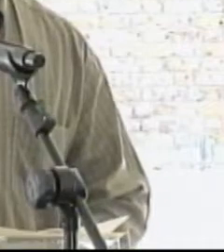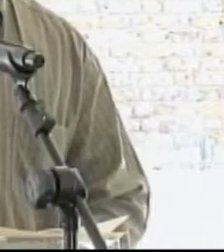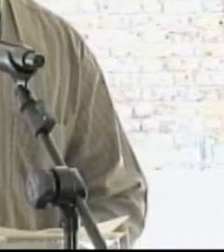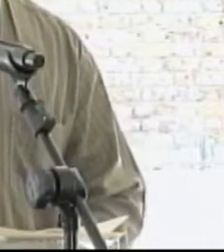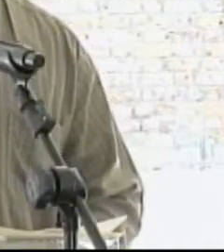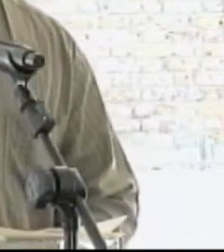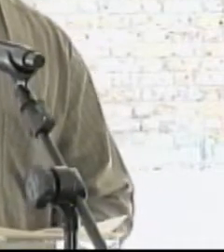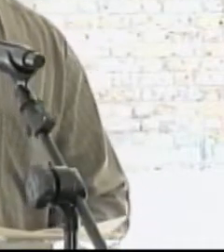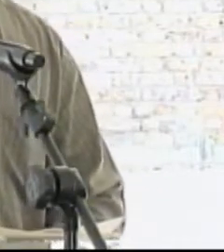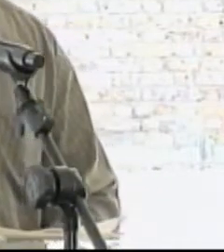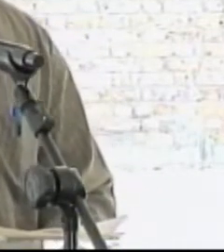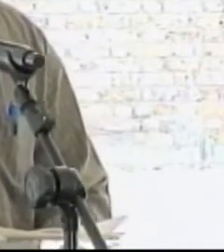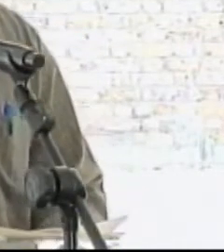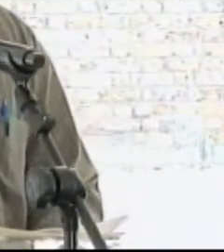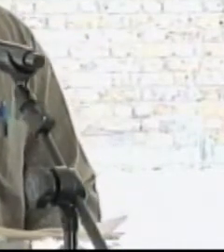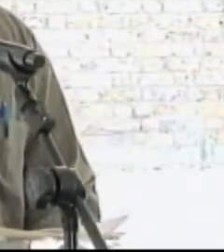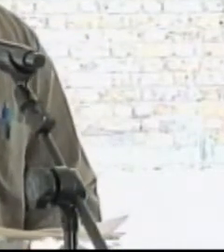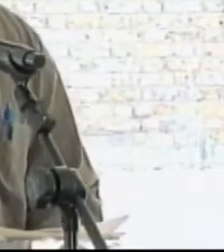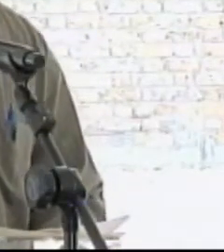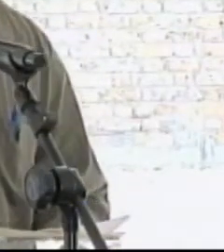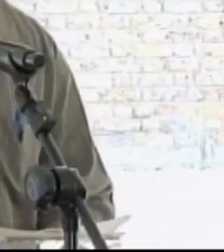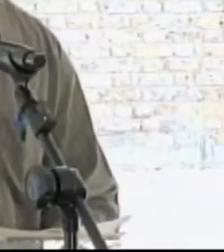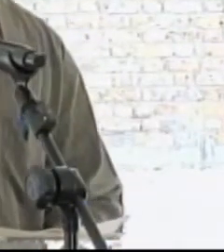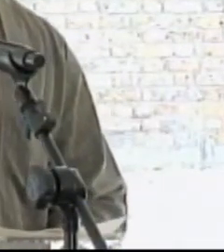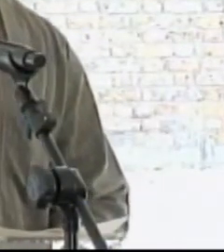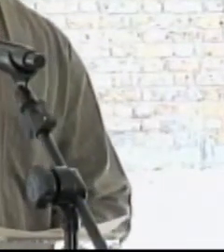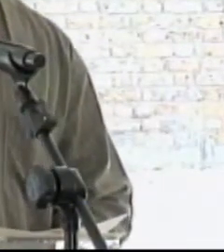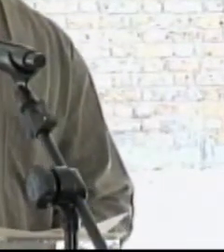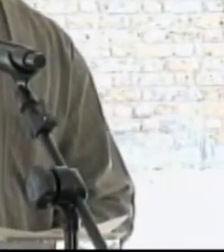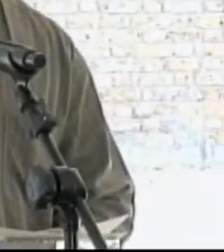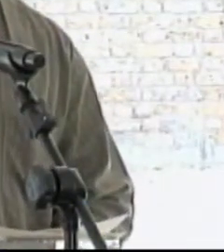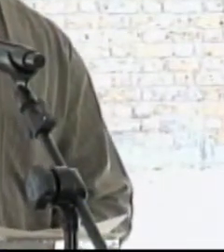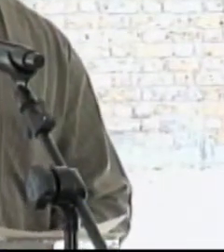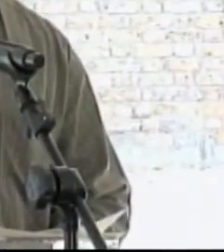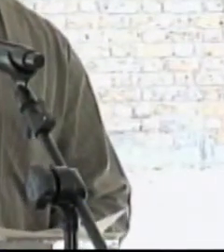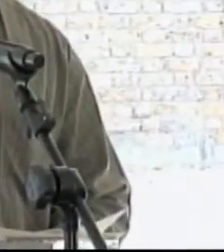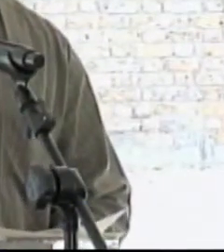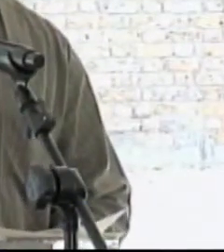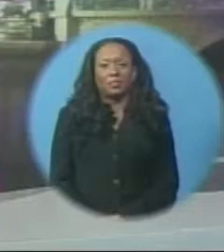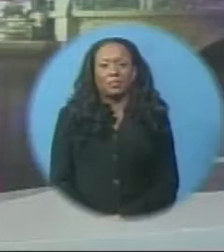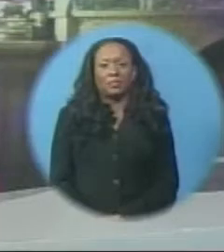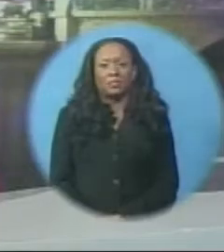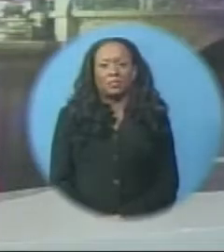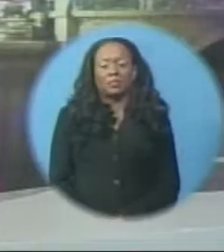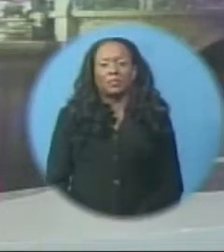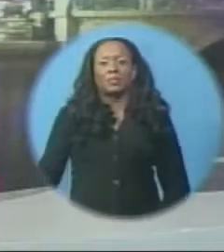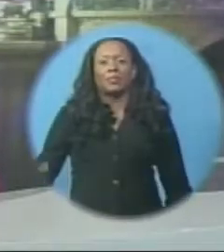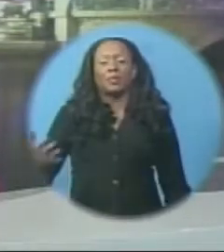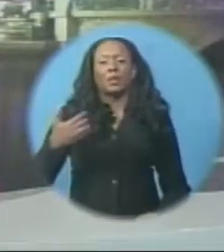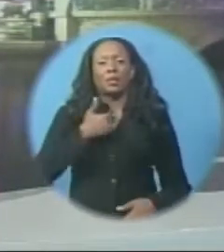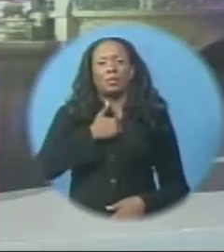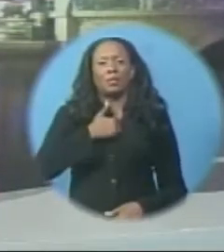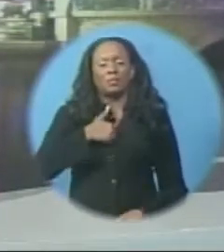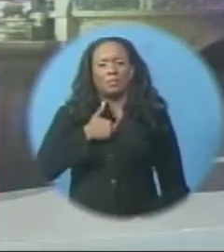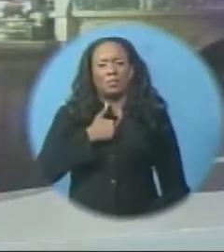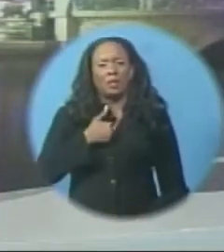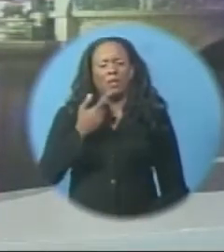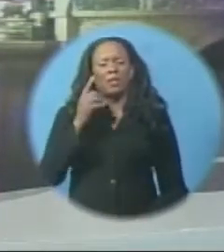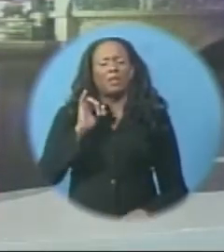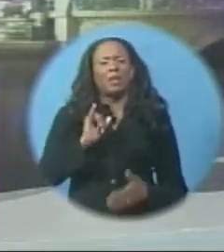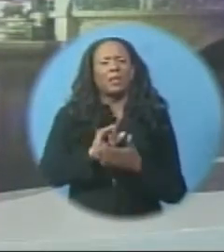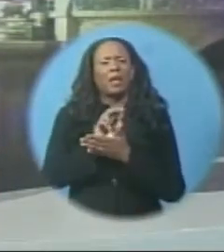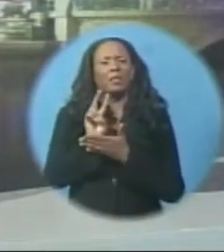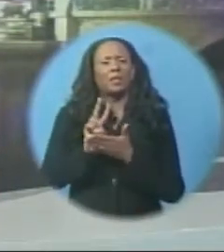assist individuals in documenting their family information. We apologize for that